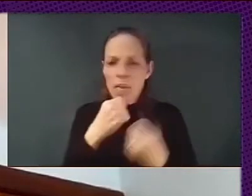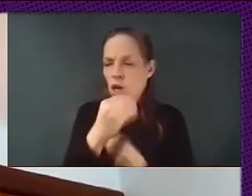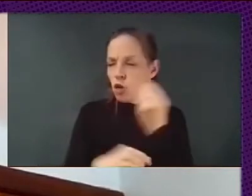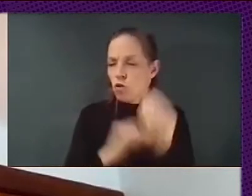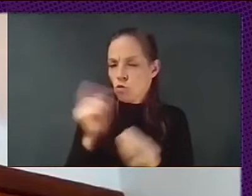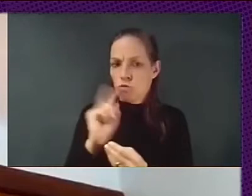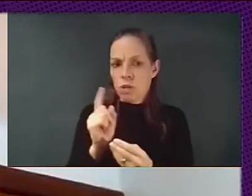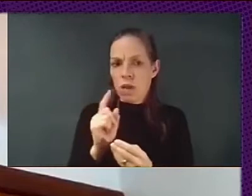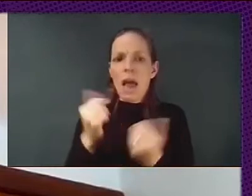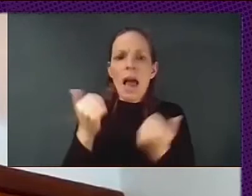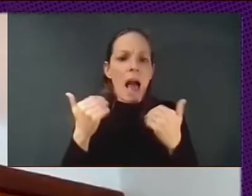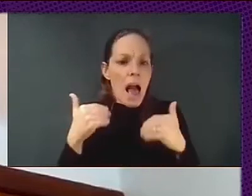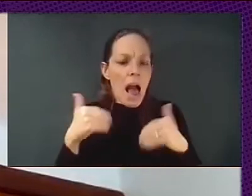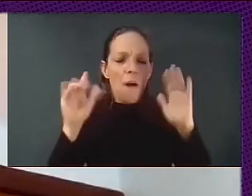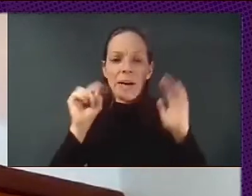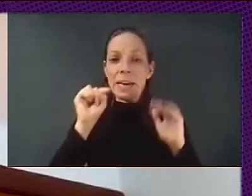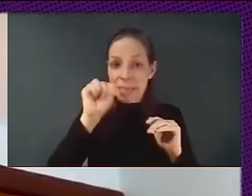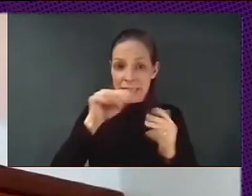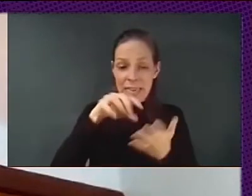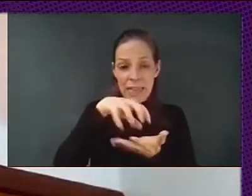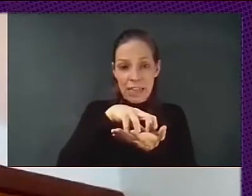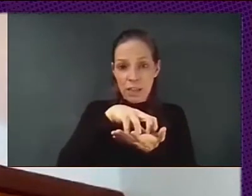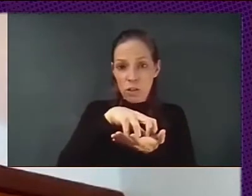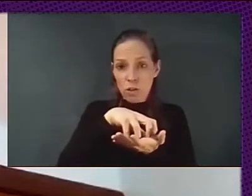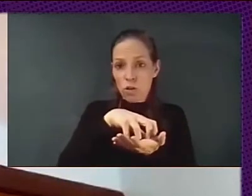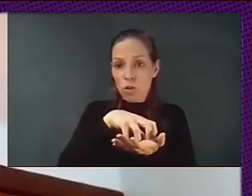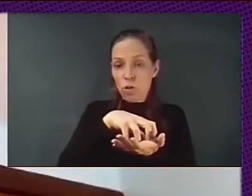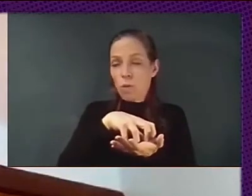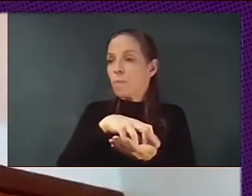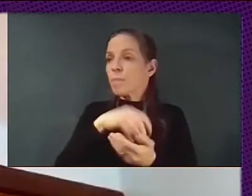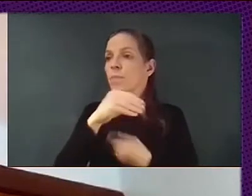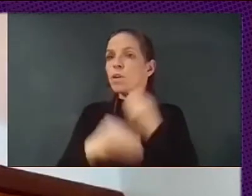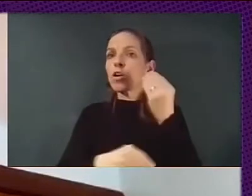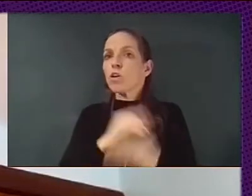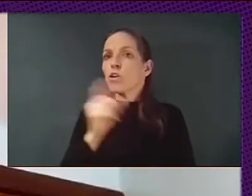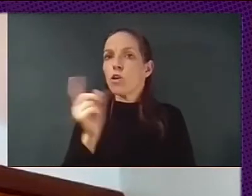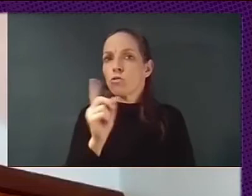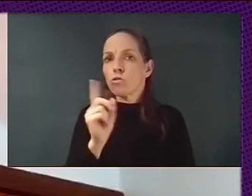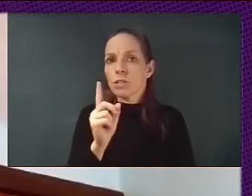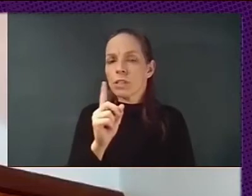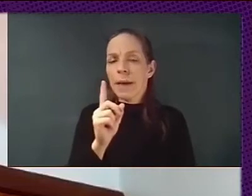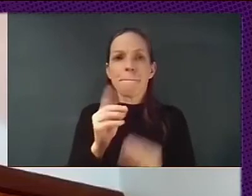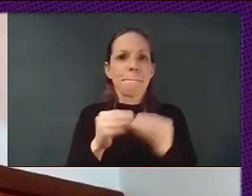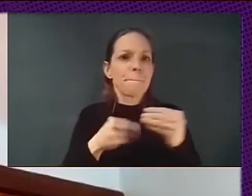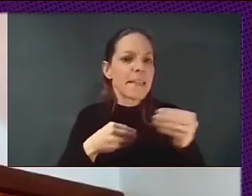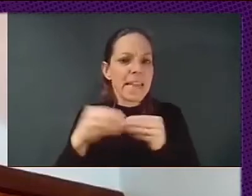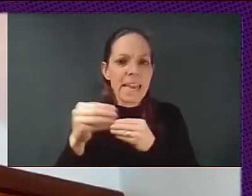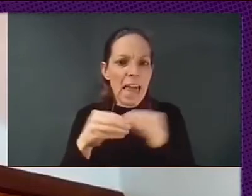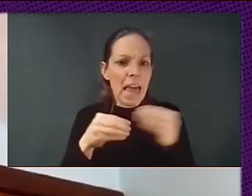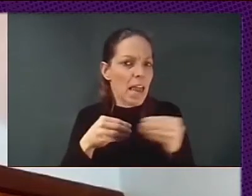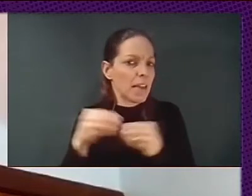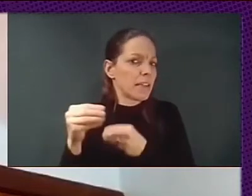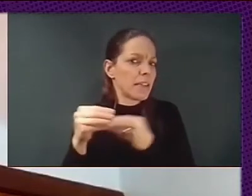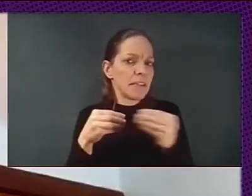was made out of, we didn't have to use materials to build the data center itself. If Google employees, if